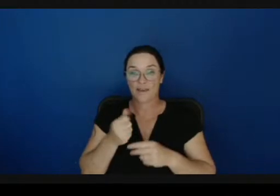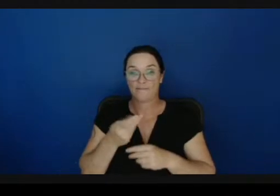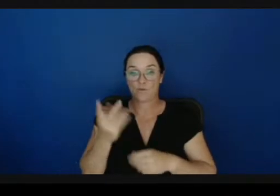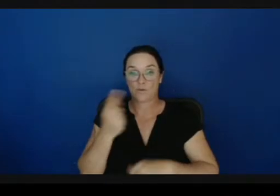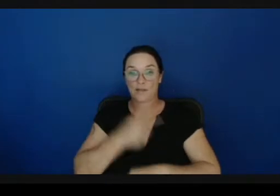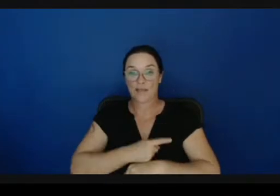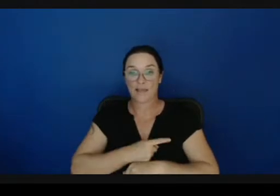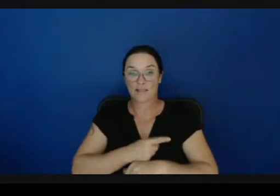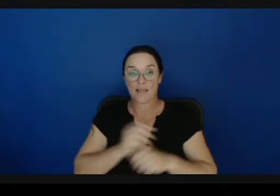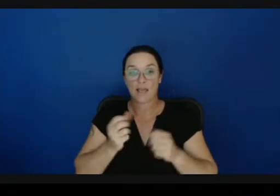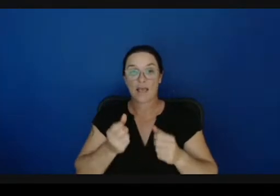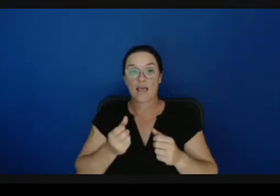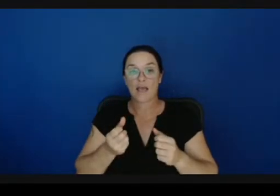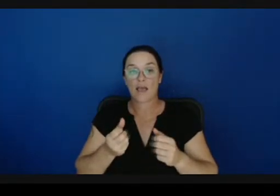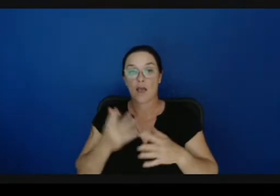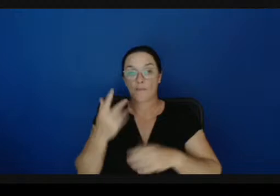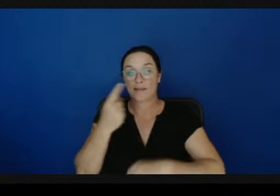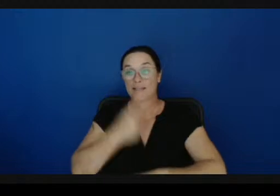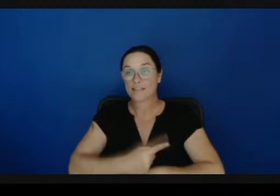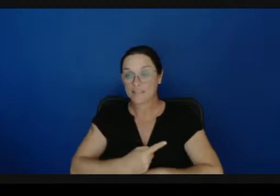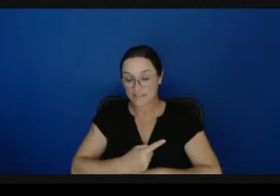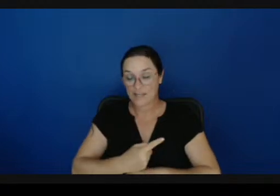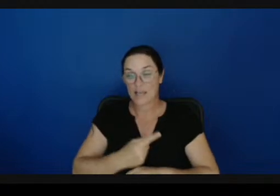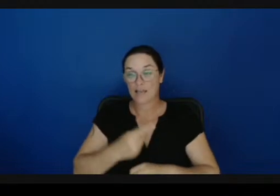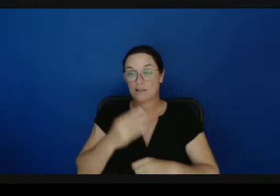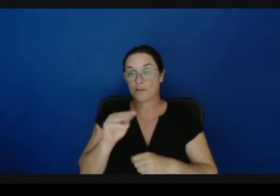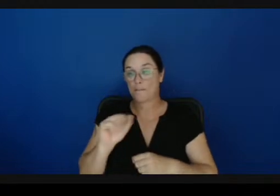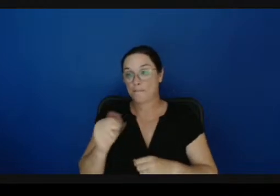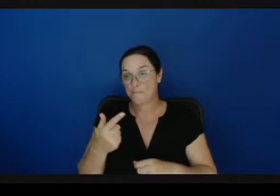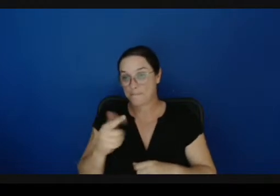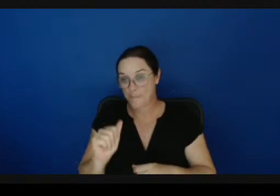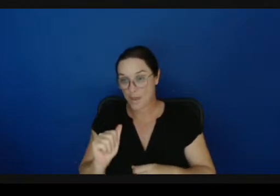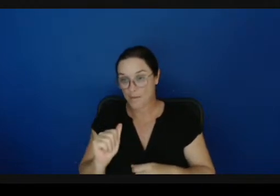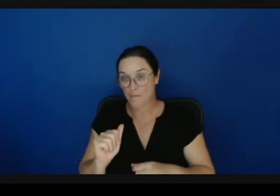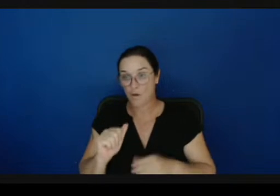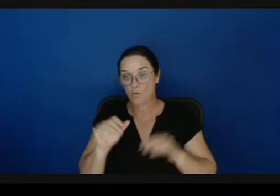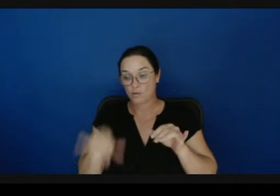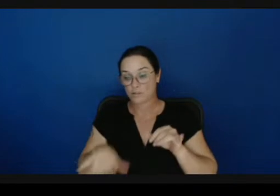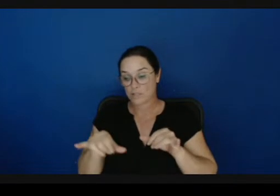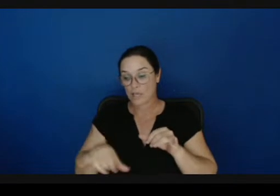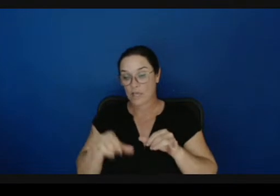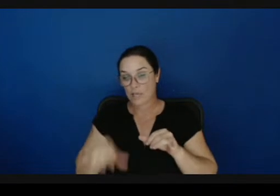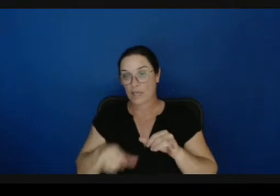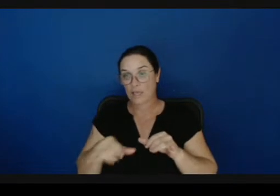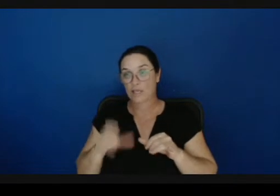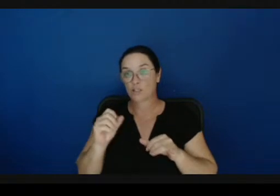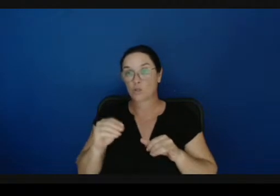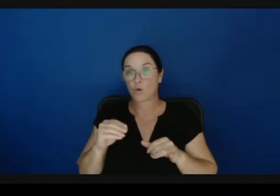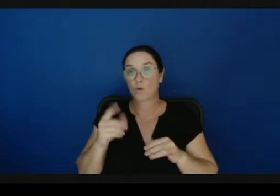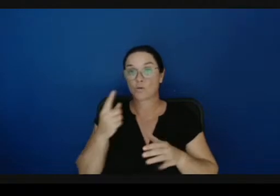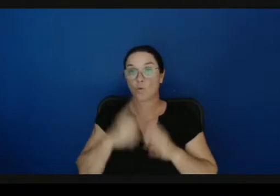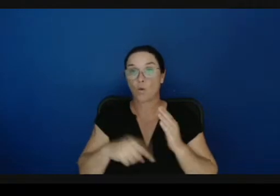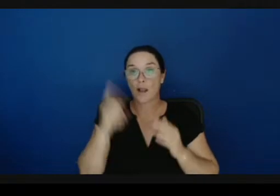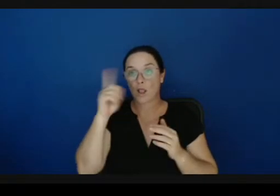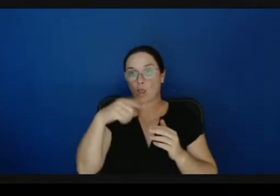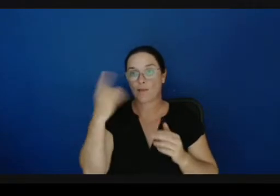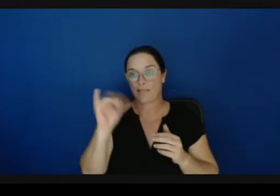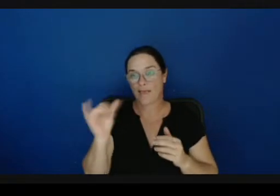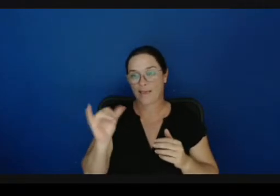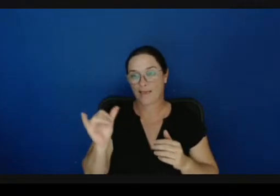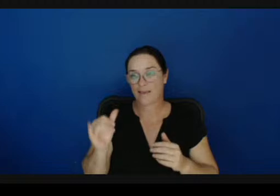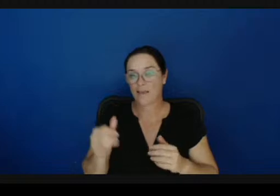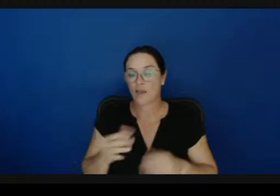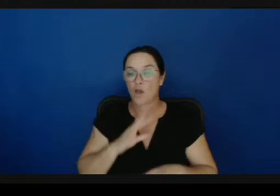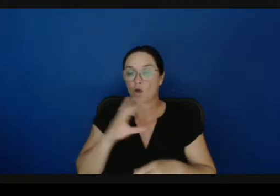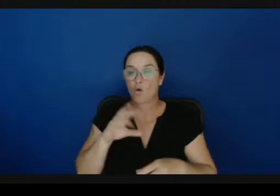how long magma was stored at each area, at each different depth of the volcano. So here's how it actually looks. And so what they can say is that